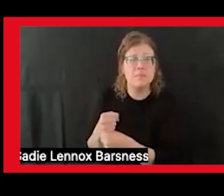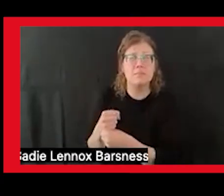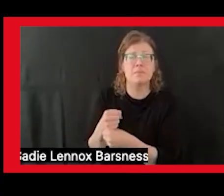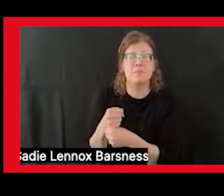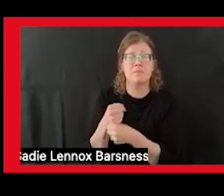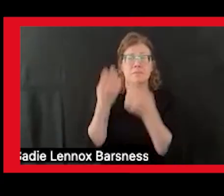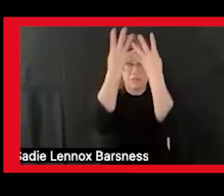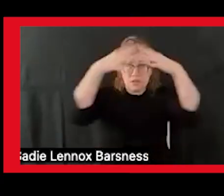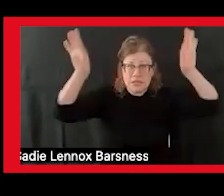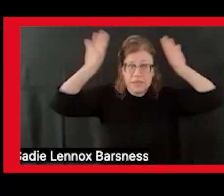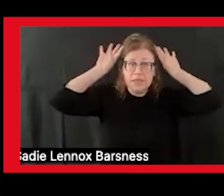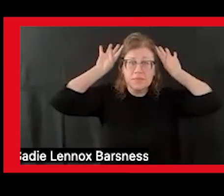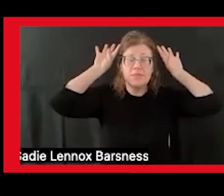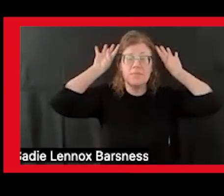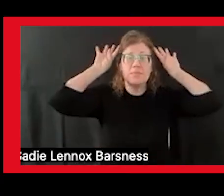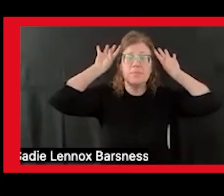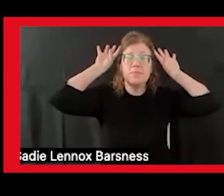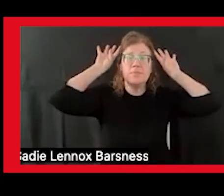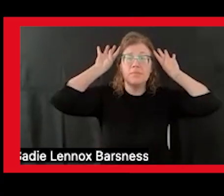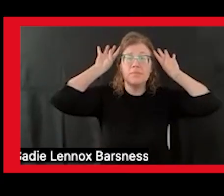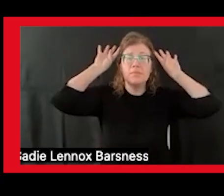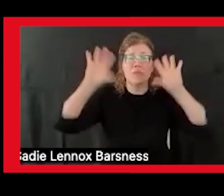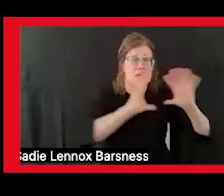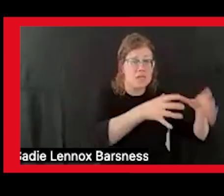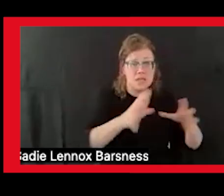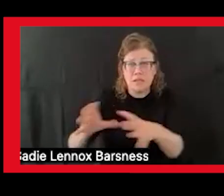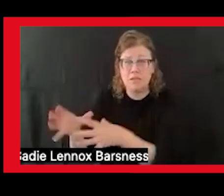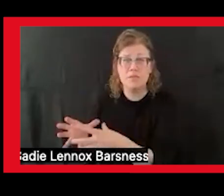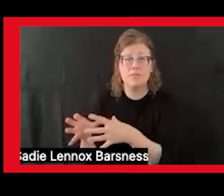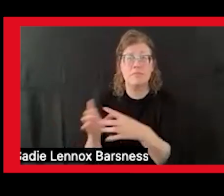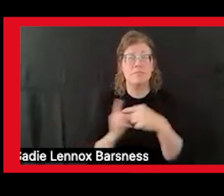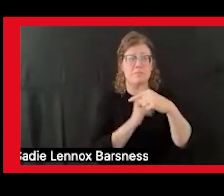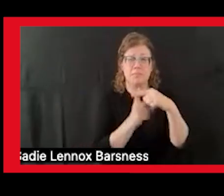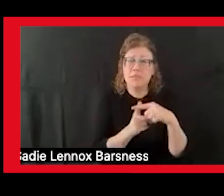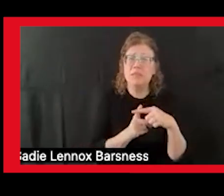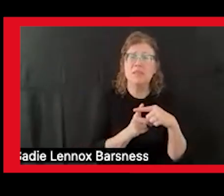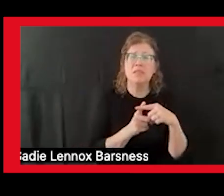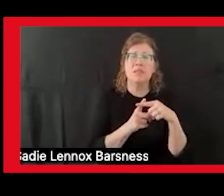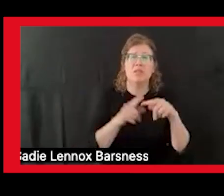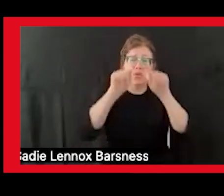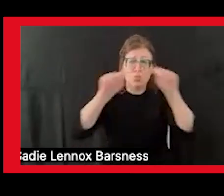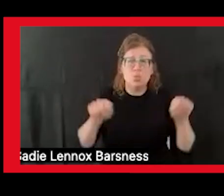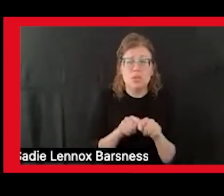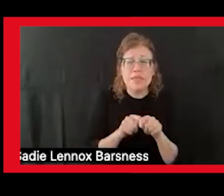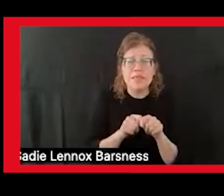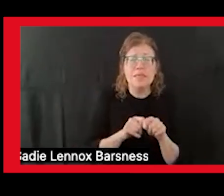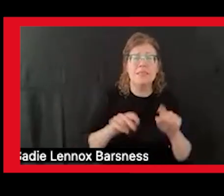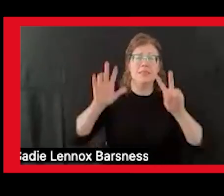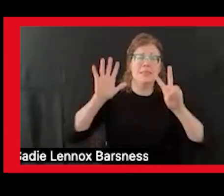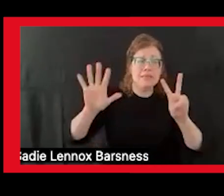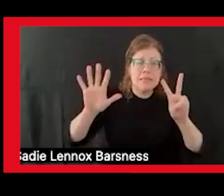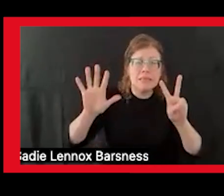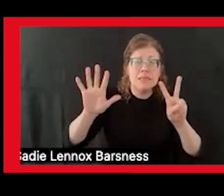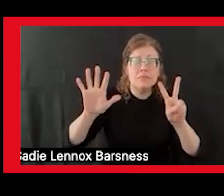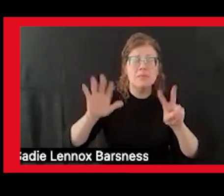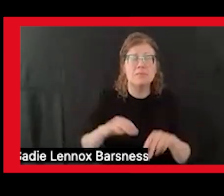Treaty 7 signatories, the Tsuut'ina Nation and the Îyârhe Nakoda, Bearspaw, Chiniki, and Goodstoney